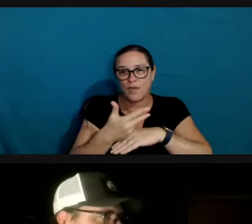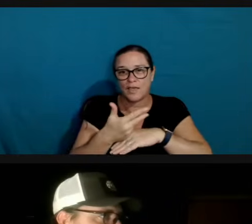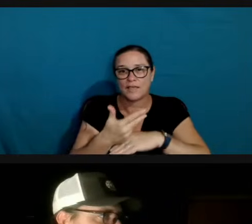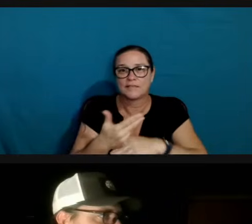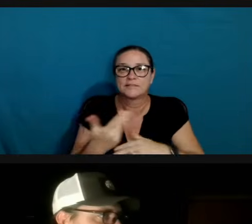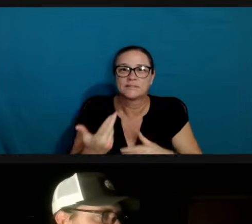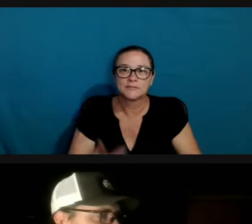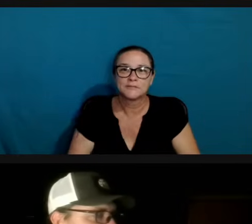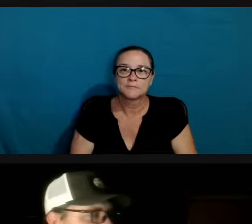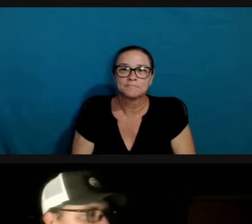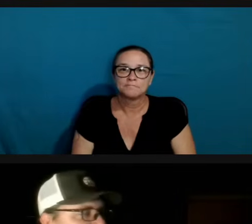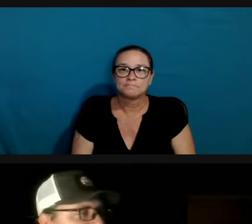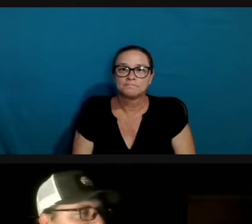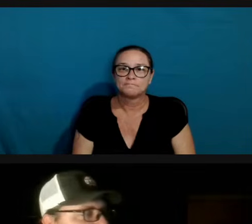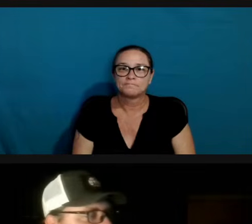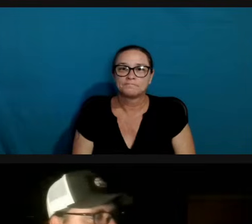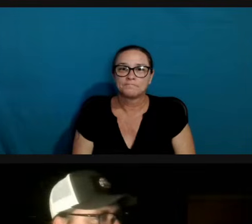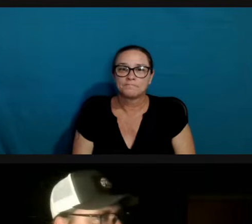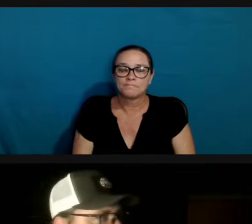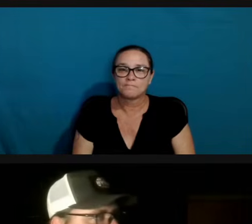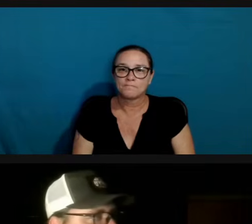incredible.